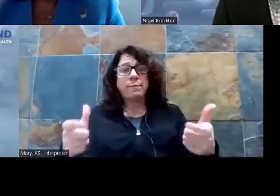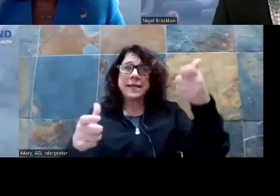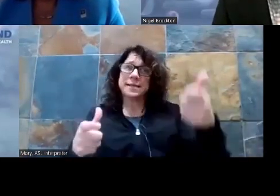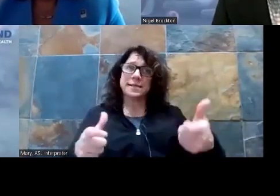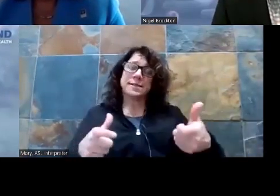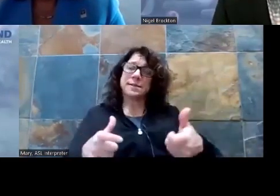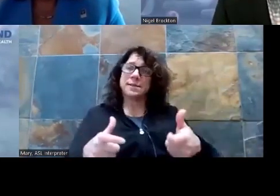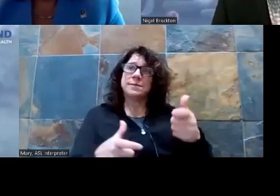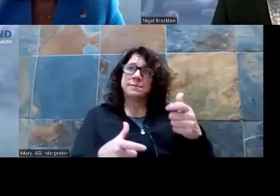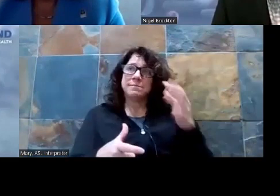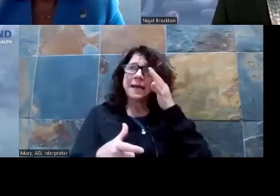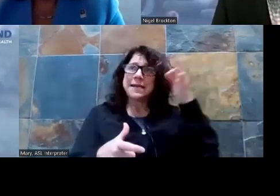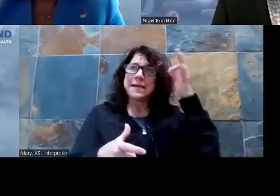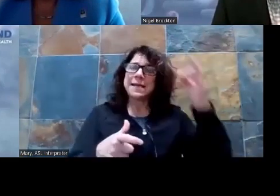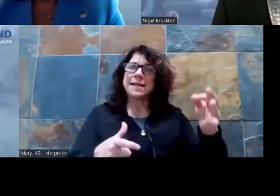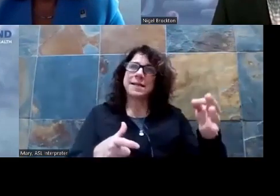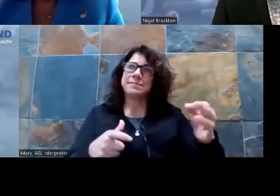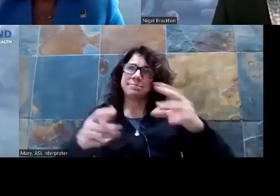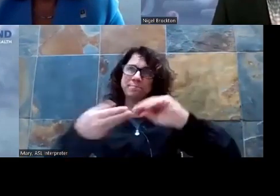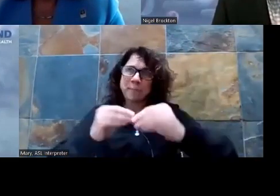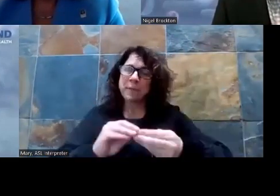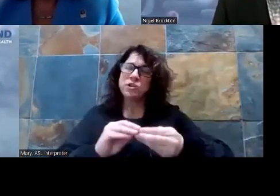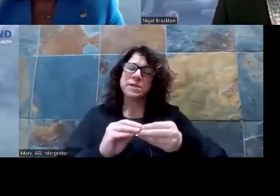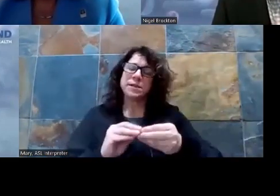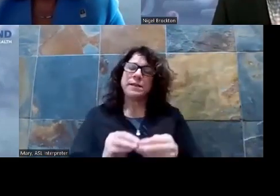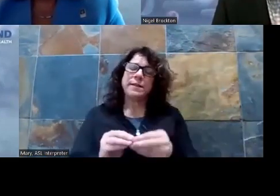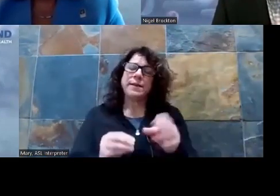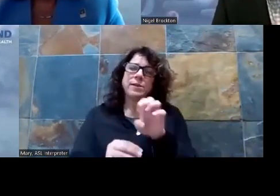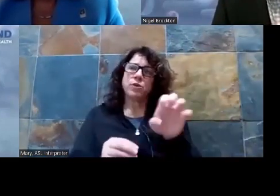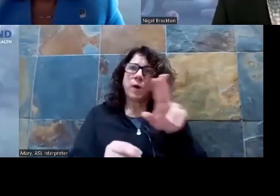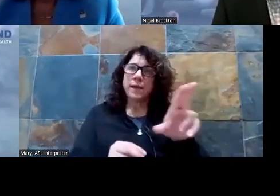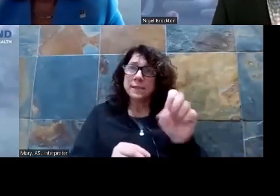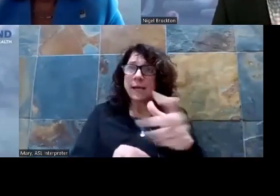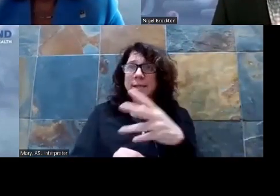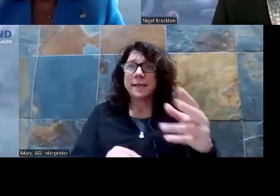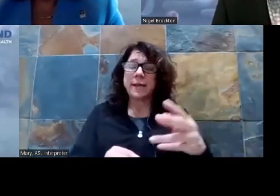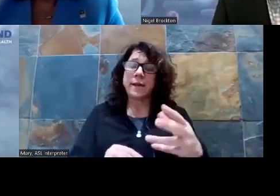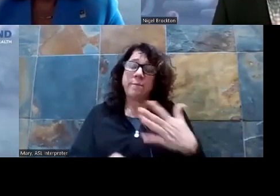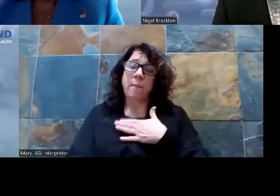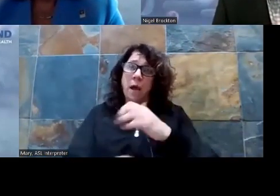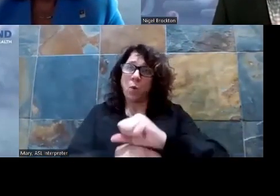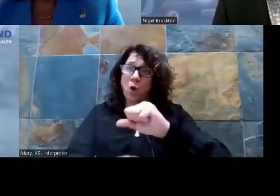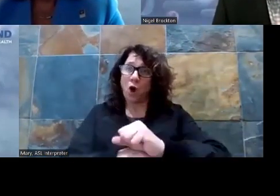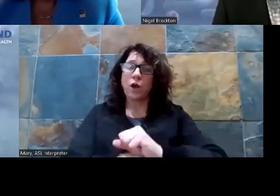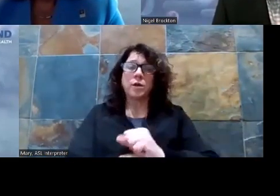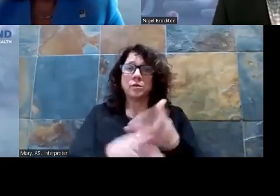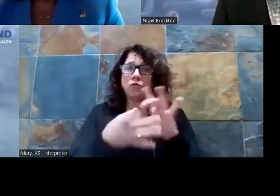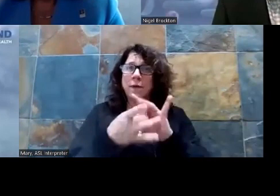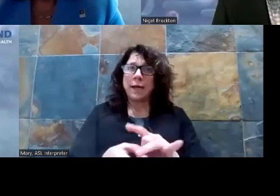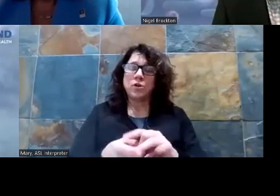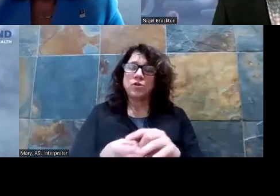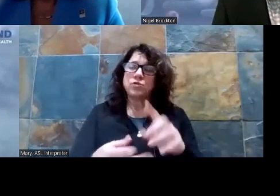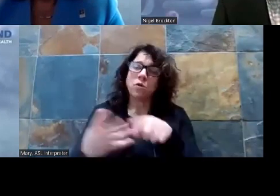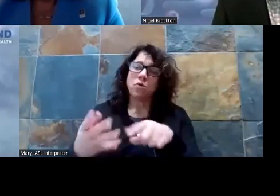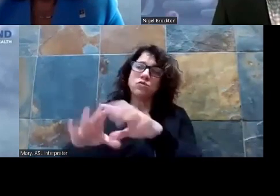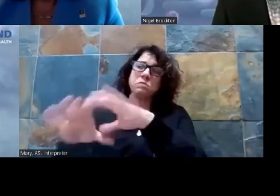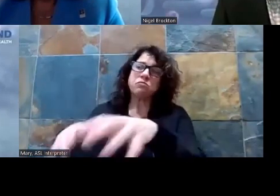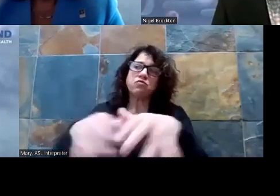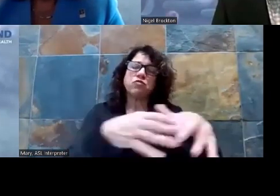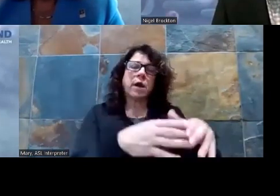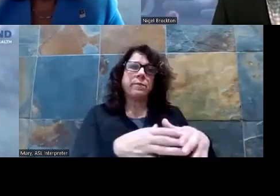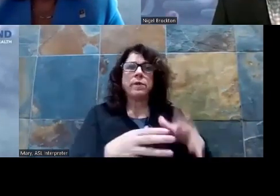eastern United States. And so a lot of the work that I do is in those populations, in those